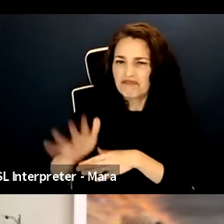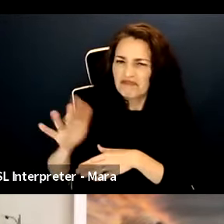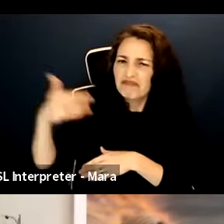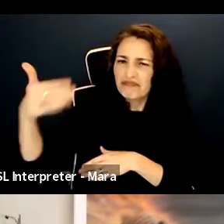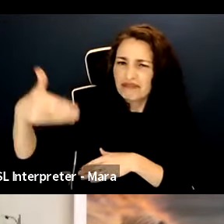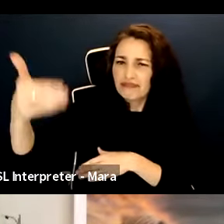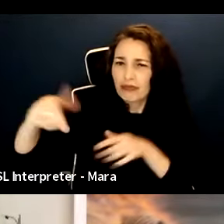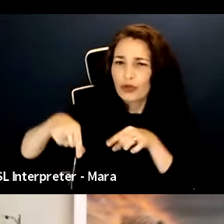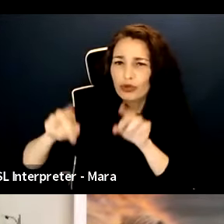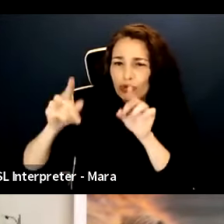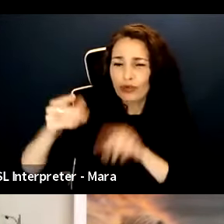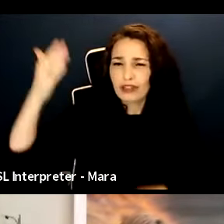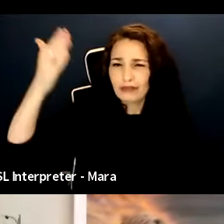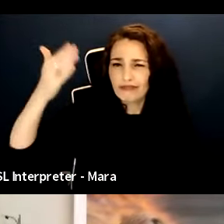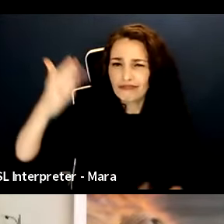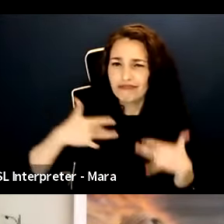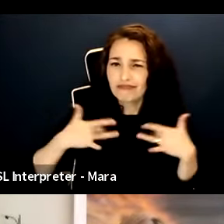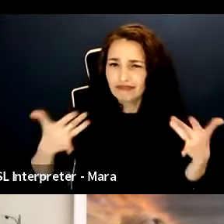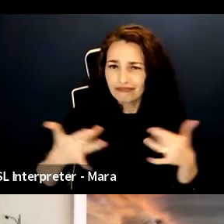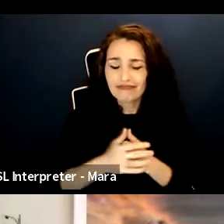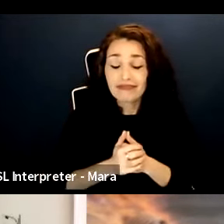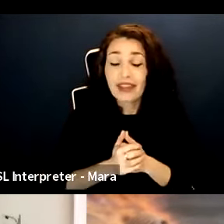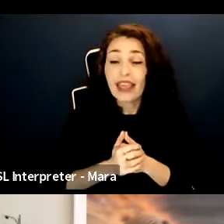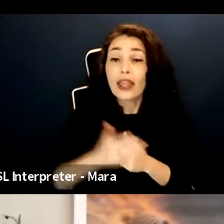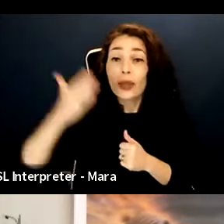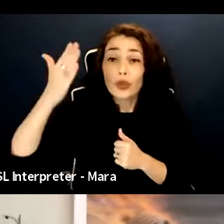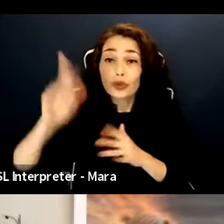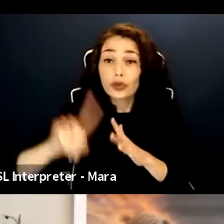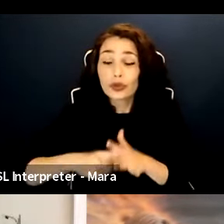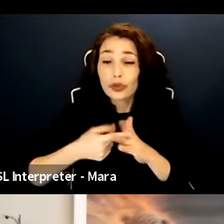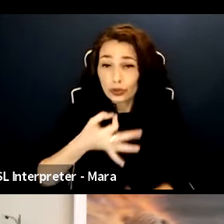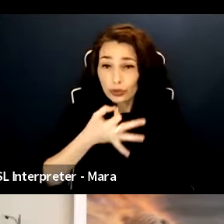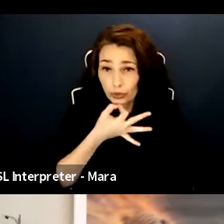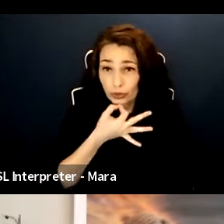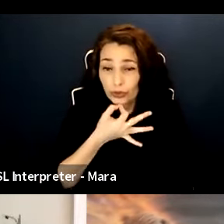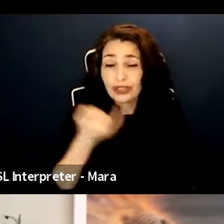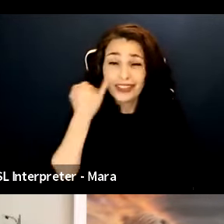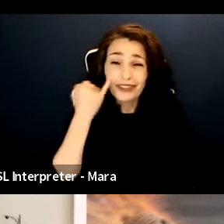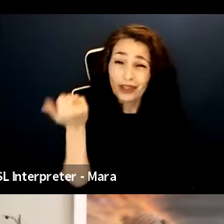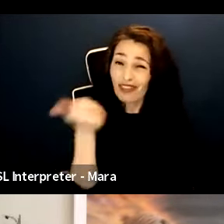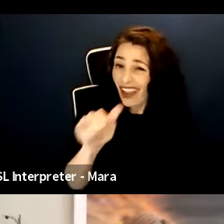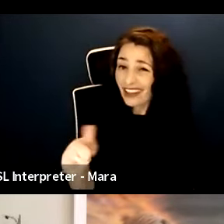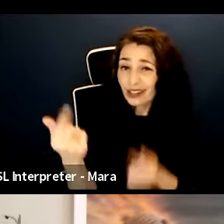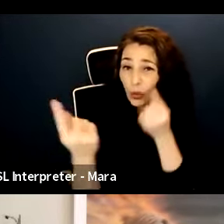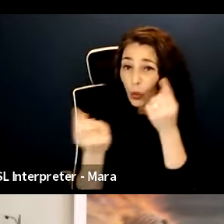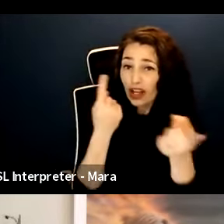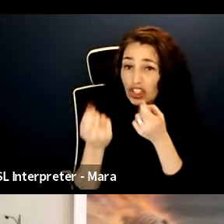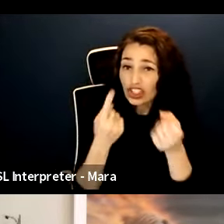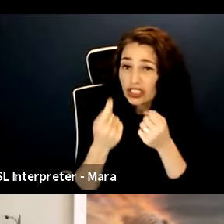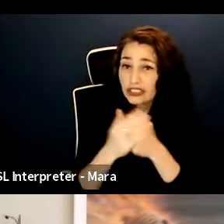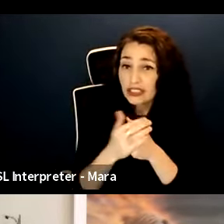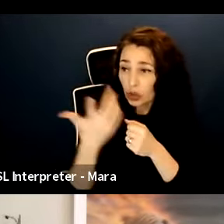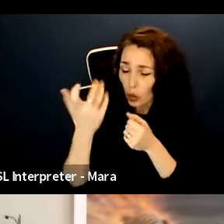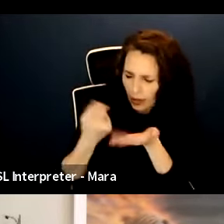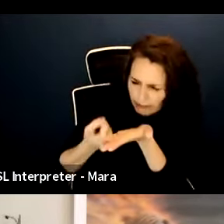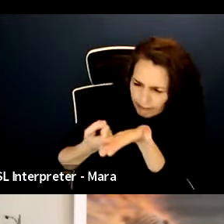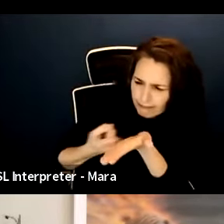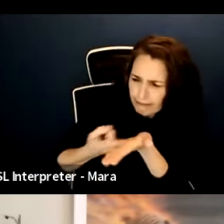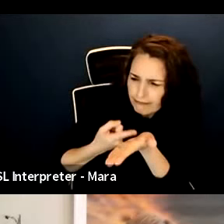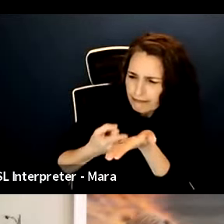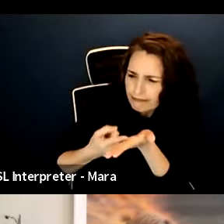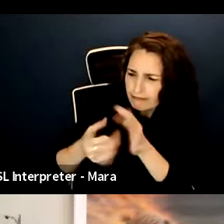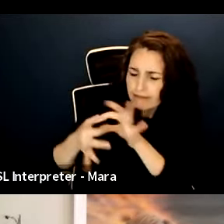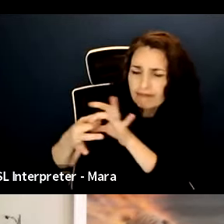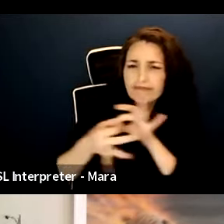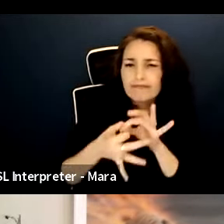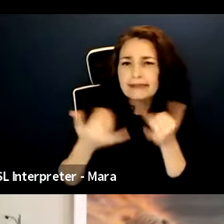throughout the program. The presentation will begin momentarily. If you have questions that you'd like to have addressed and direct to today's